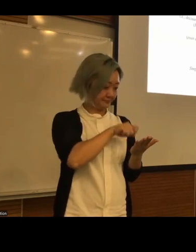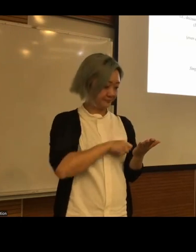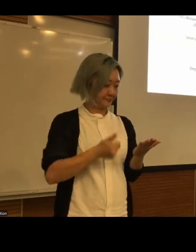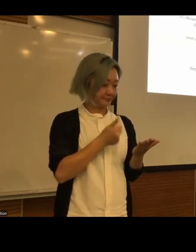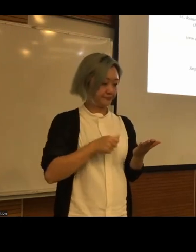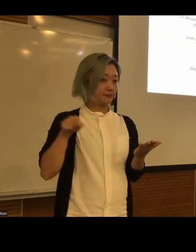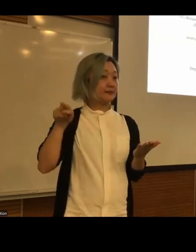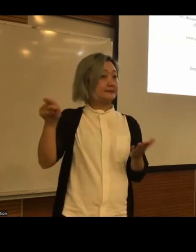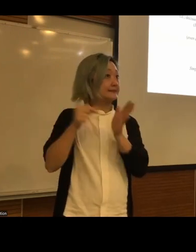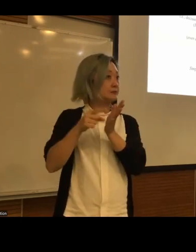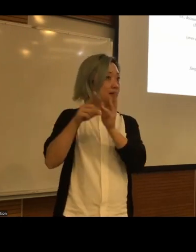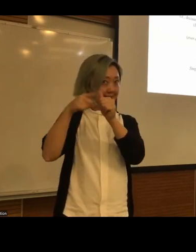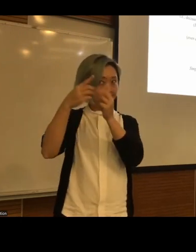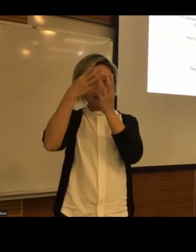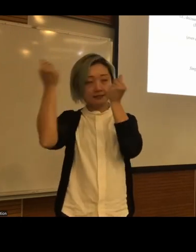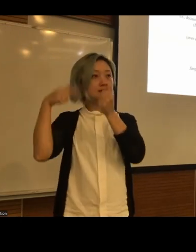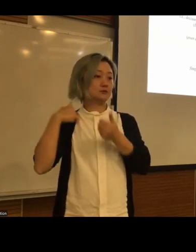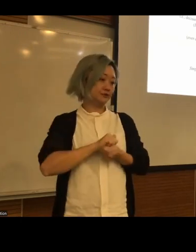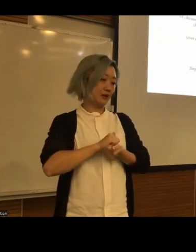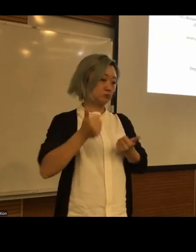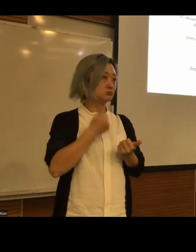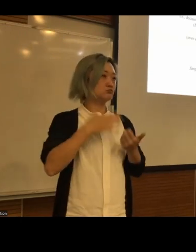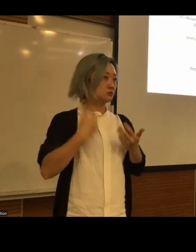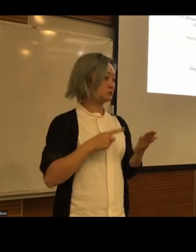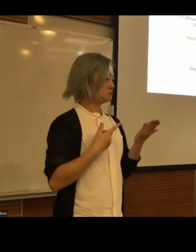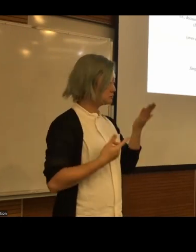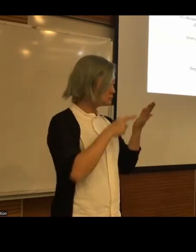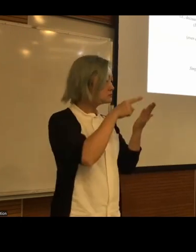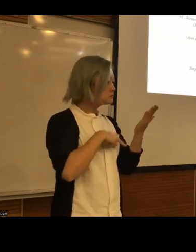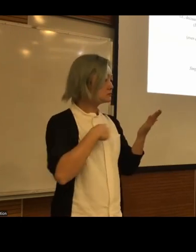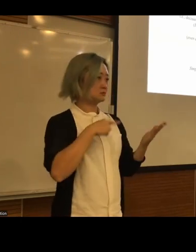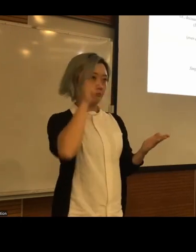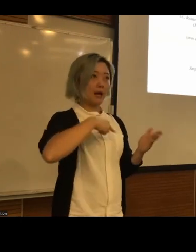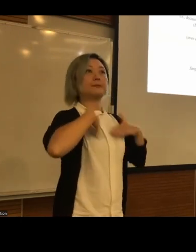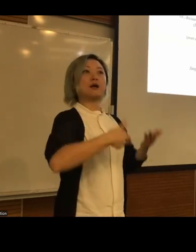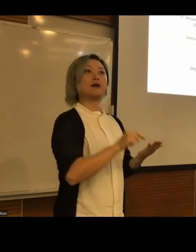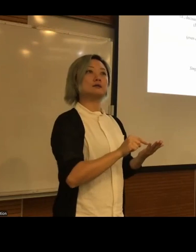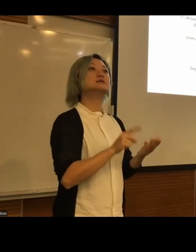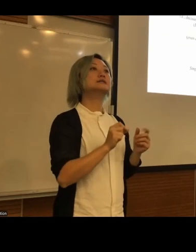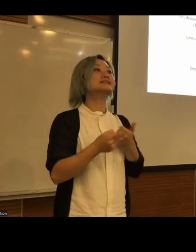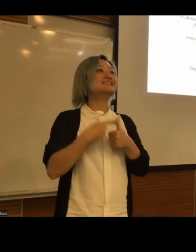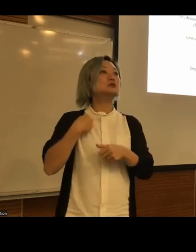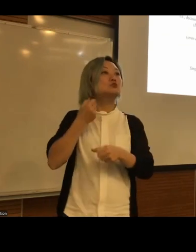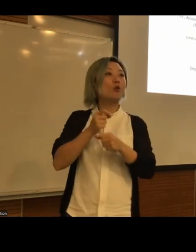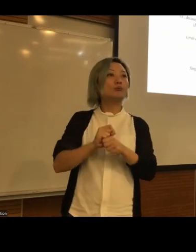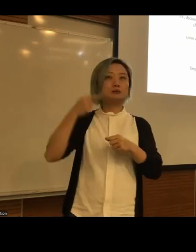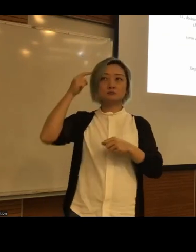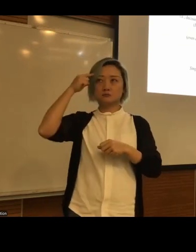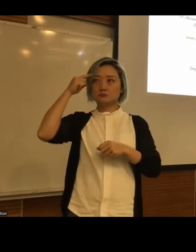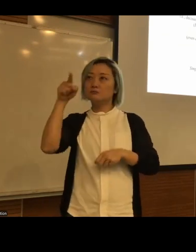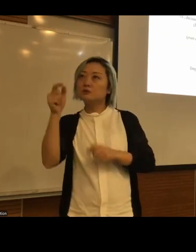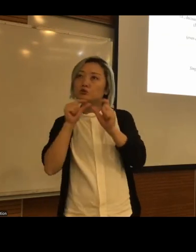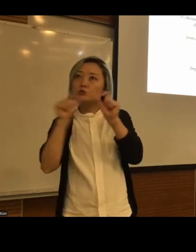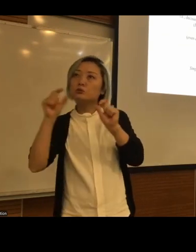have disappeared. So it becomes much more conceptual, and this forces you to analyze what you heard. Because if you didn't